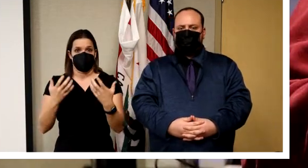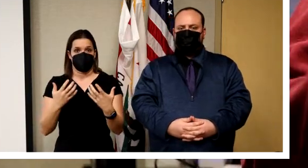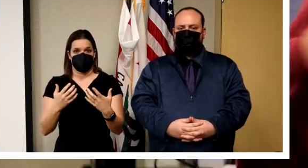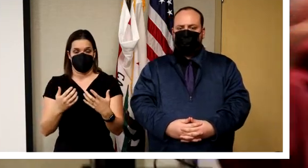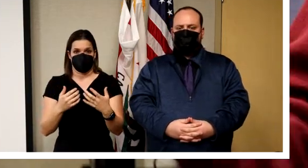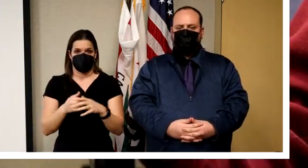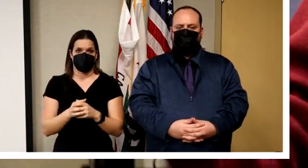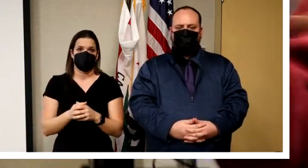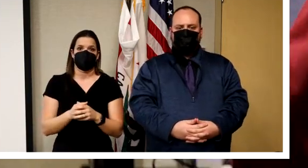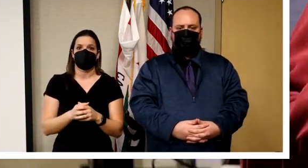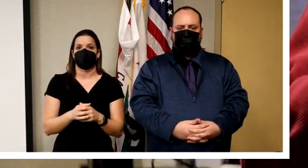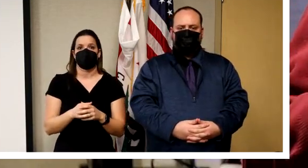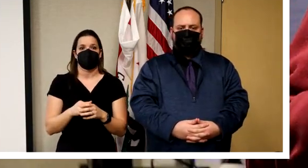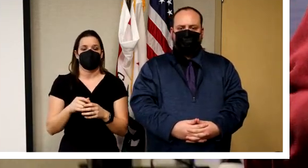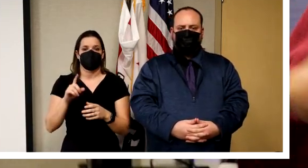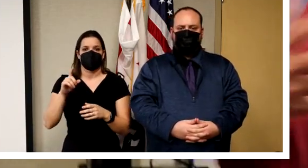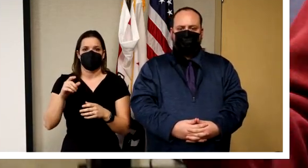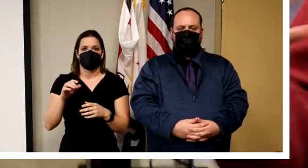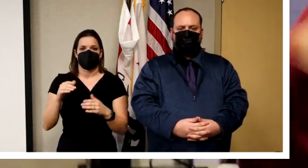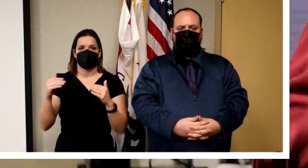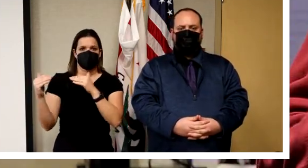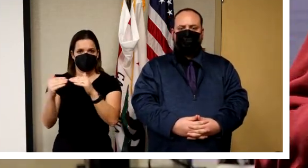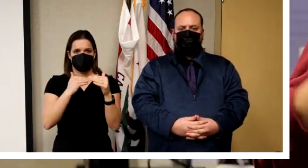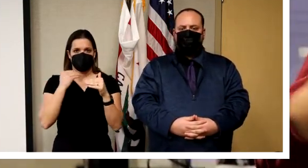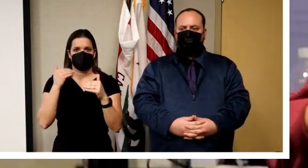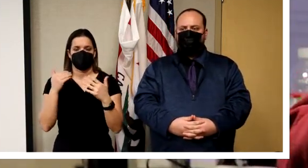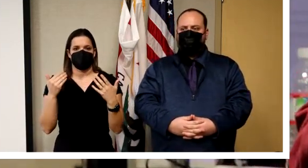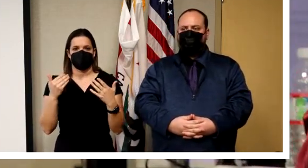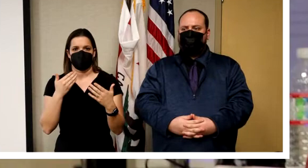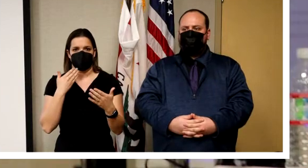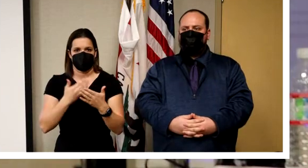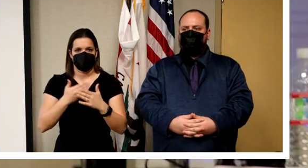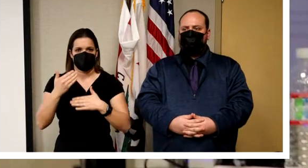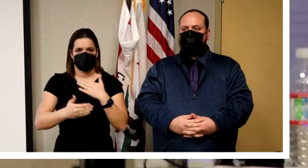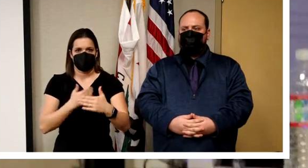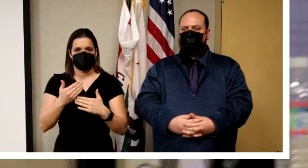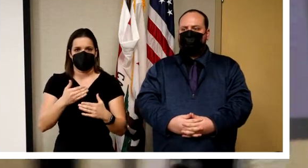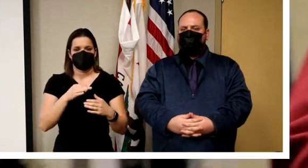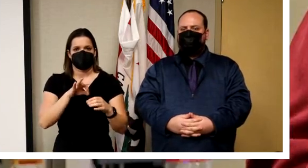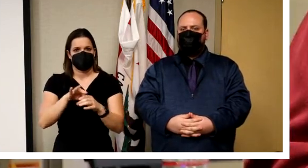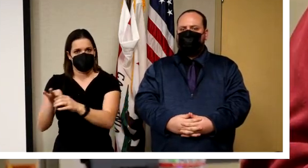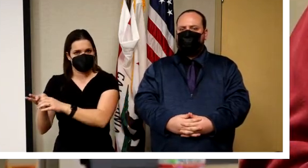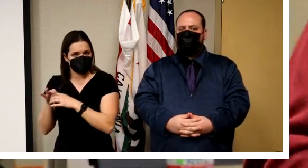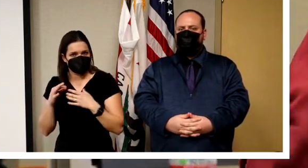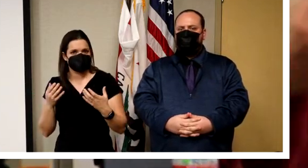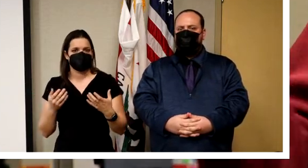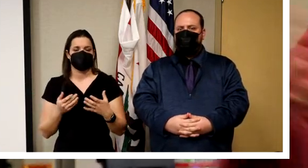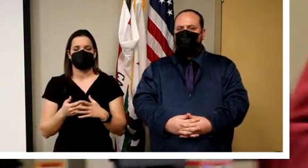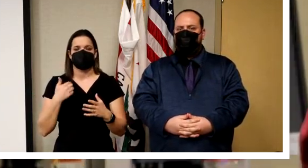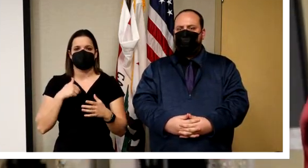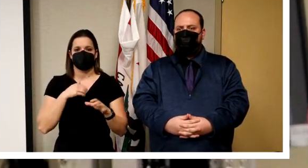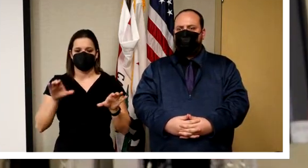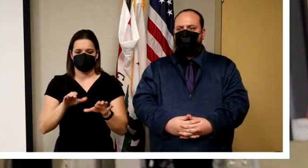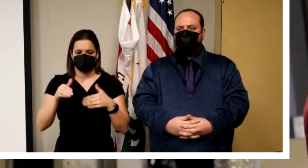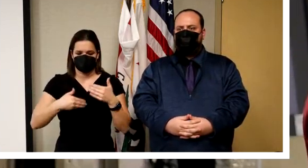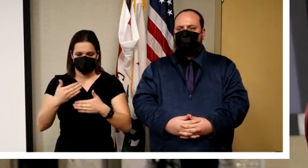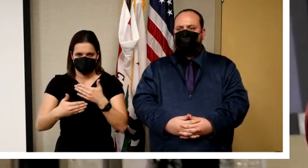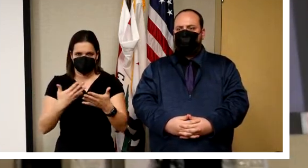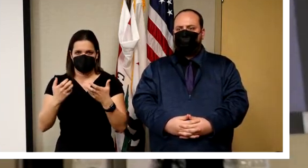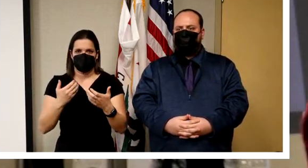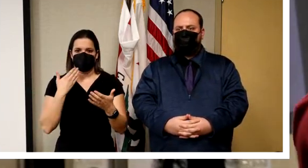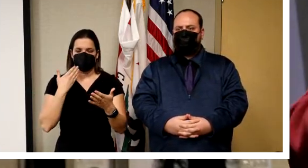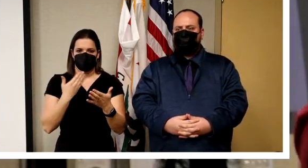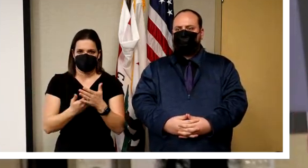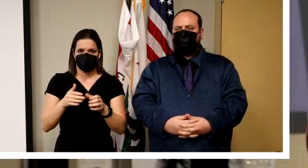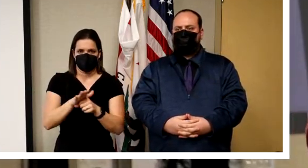precincts they need to draw up. They have needs to administer a fair and good, well-processed elections. And so as we're going through this process, we want to be